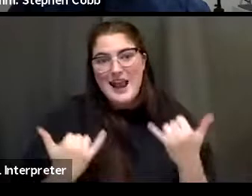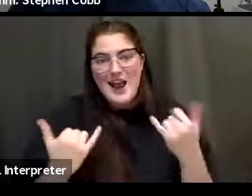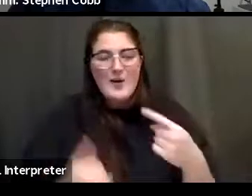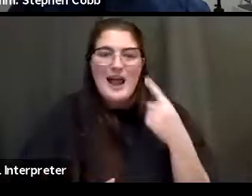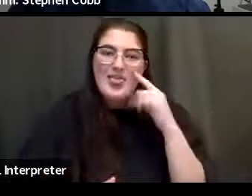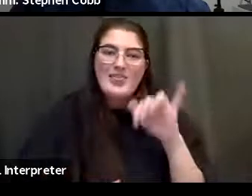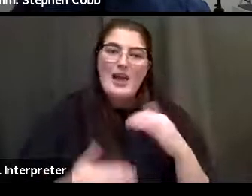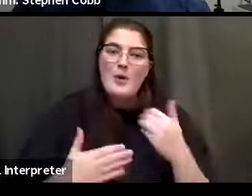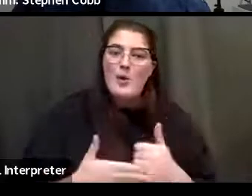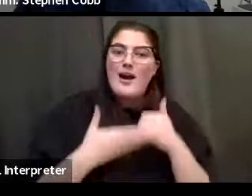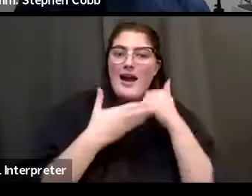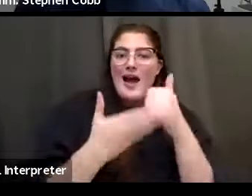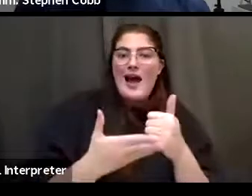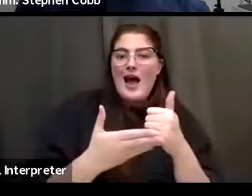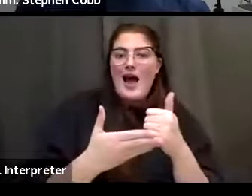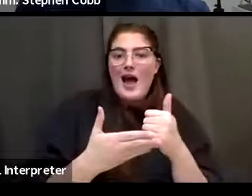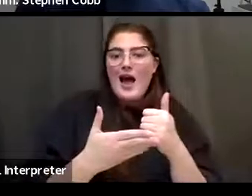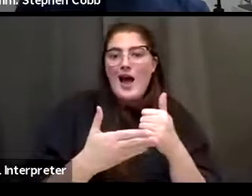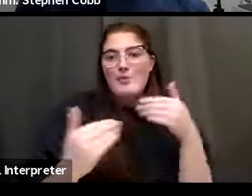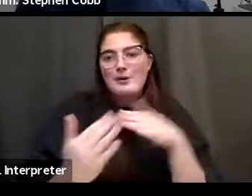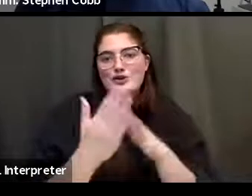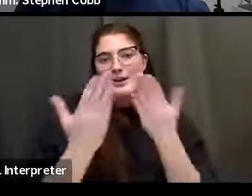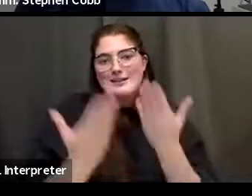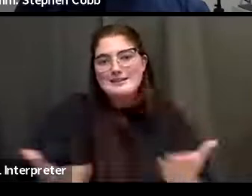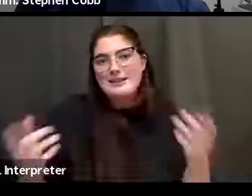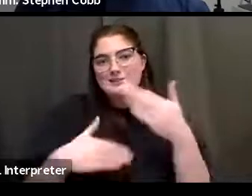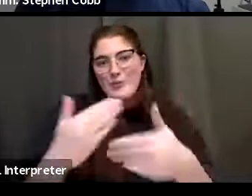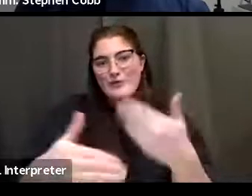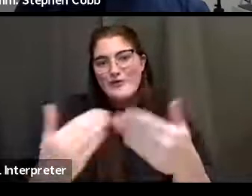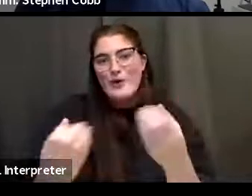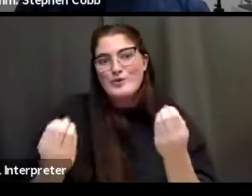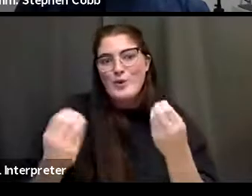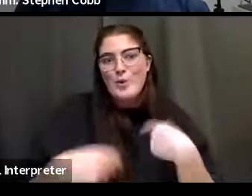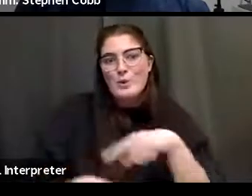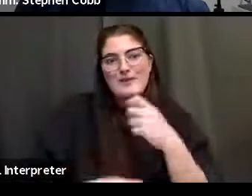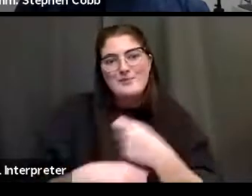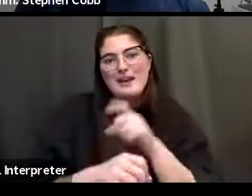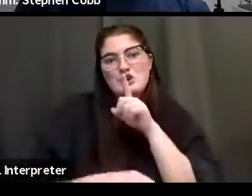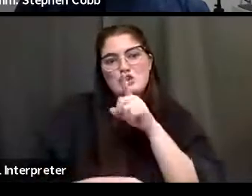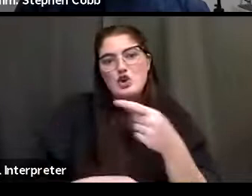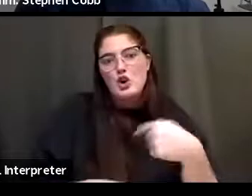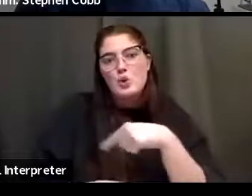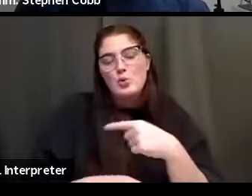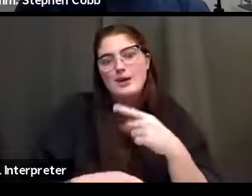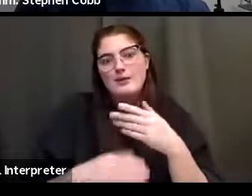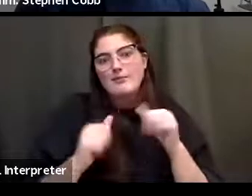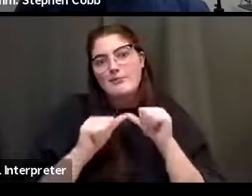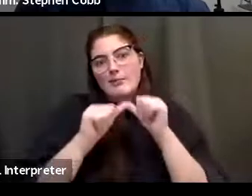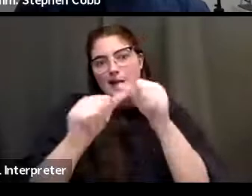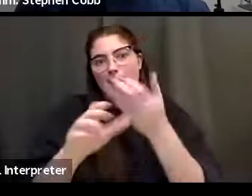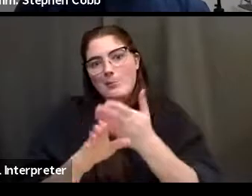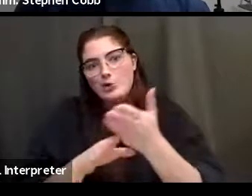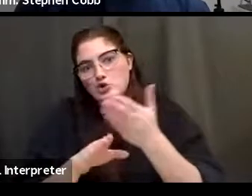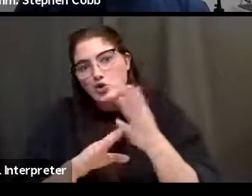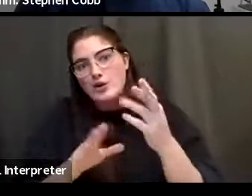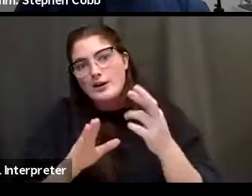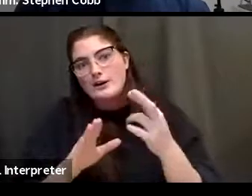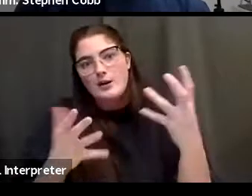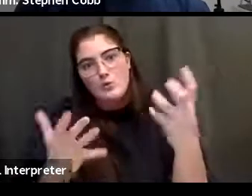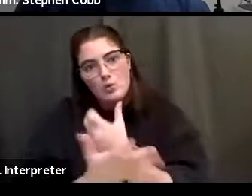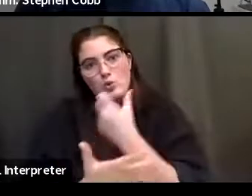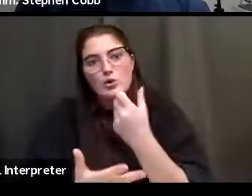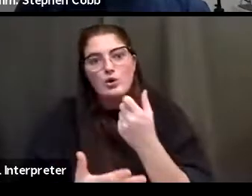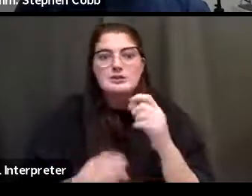help, address things going forward so that, we make sure we maintain majority rule and are clear about when a majority is